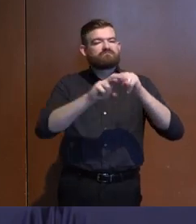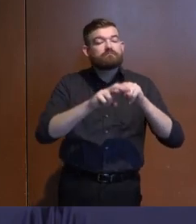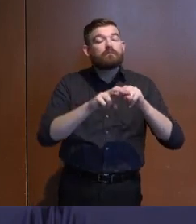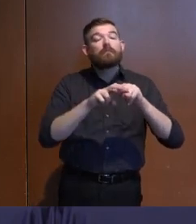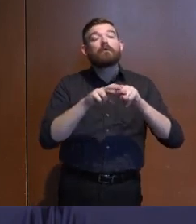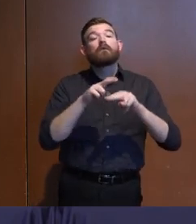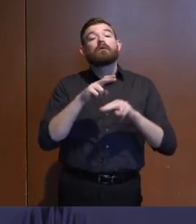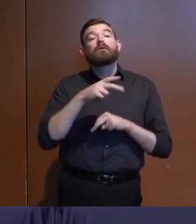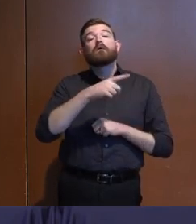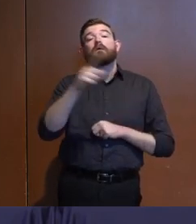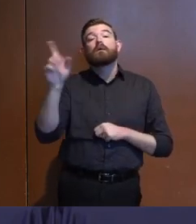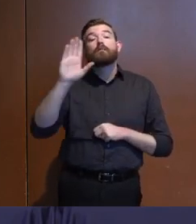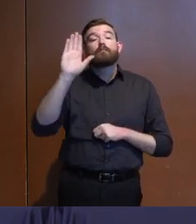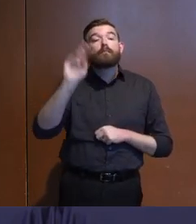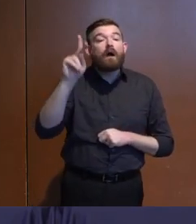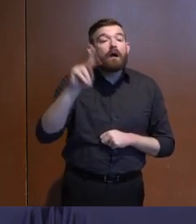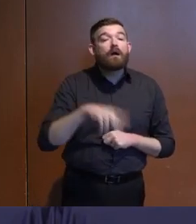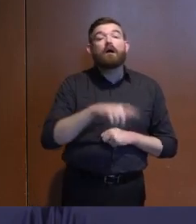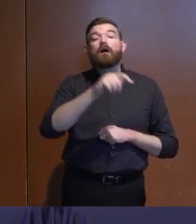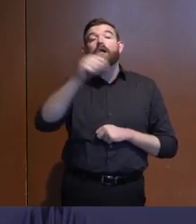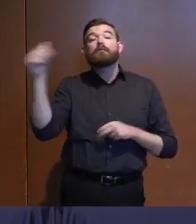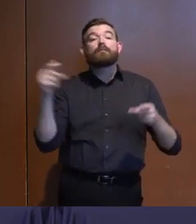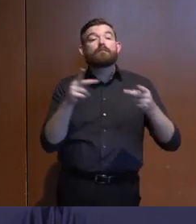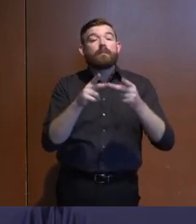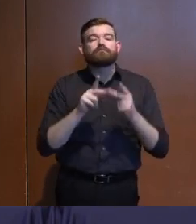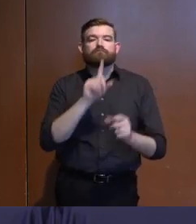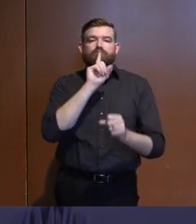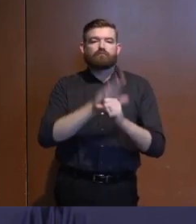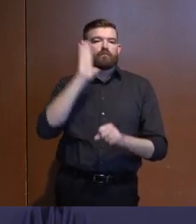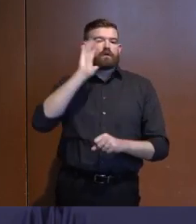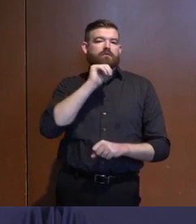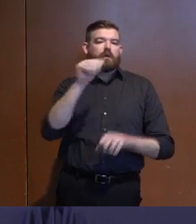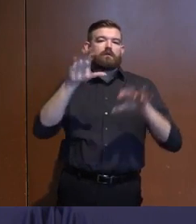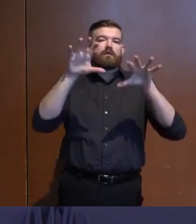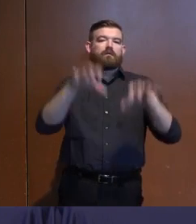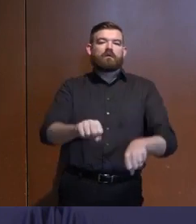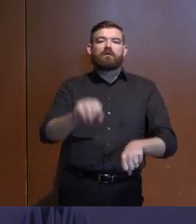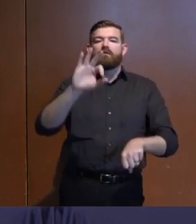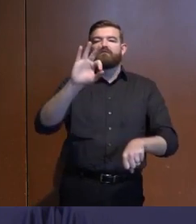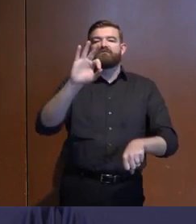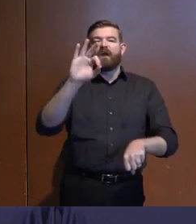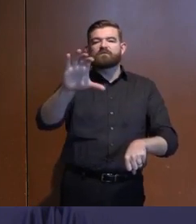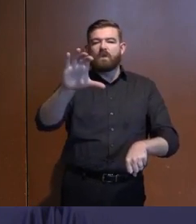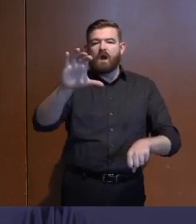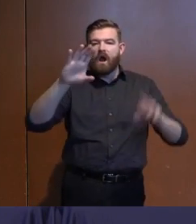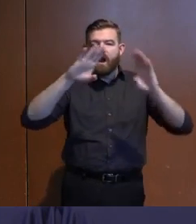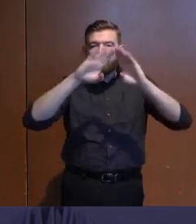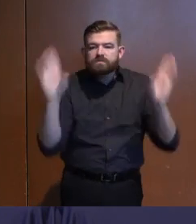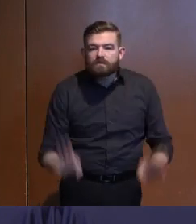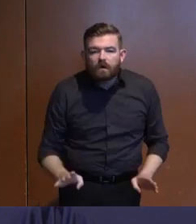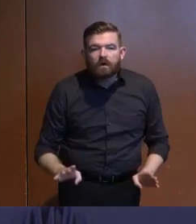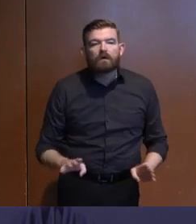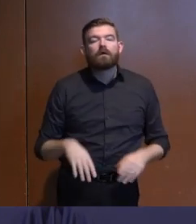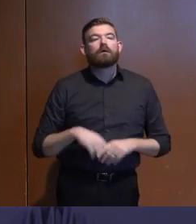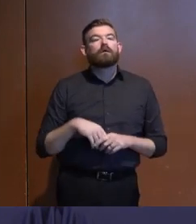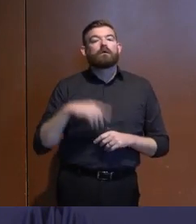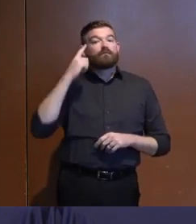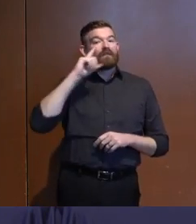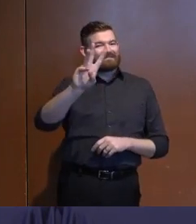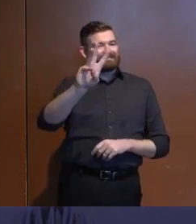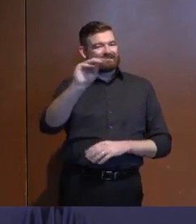are committing to not initiate foreclosure sales or evictions proceedings for at least 60 days.